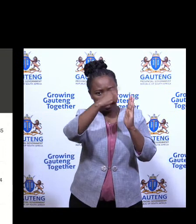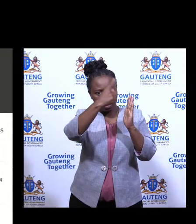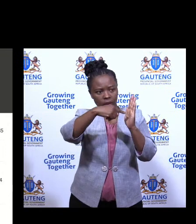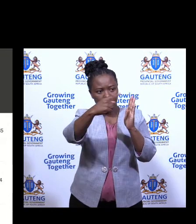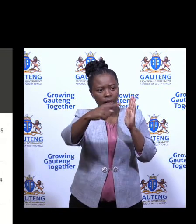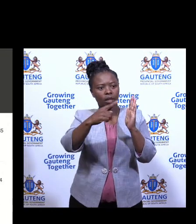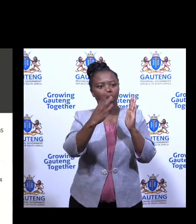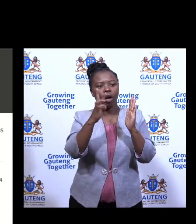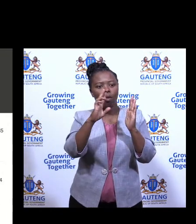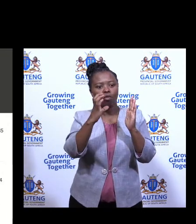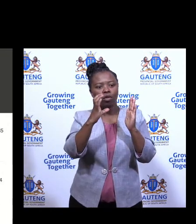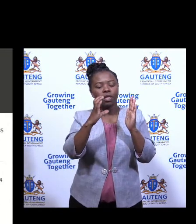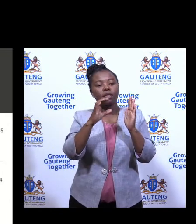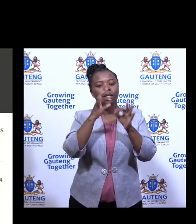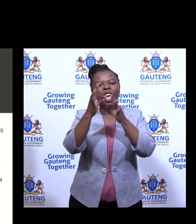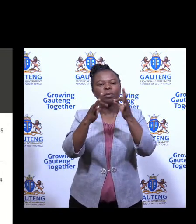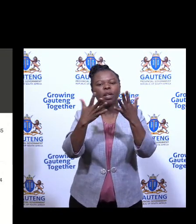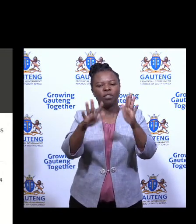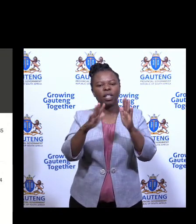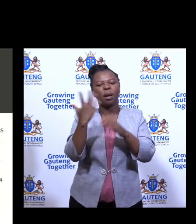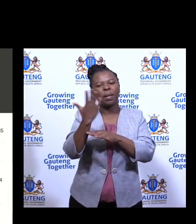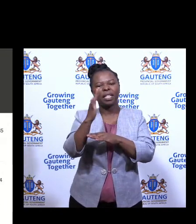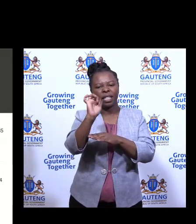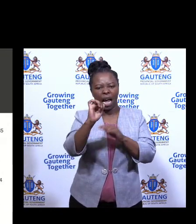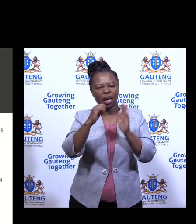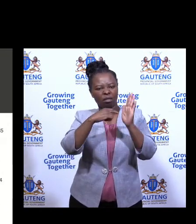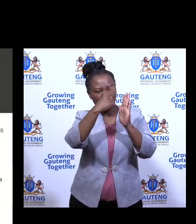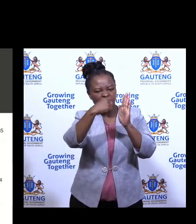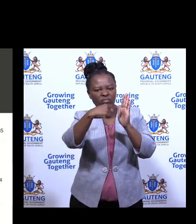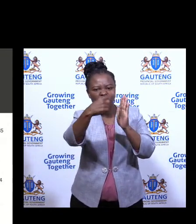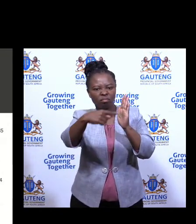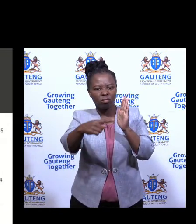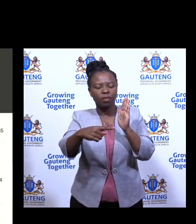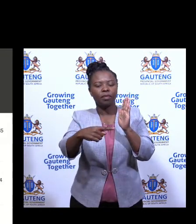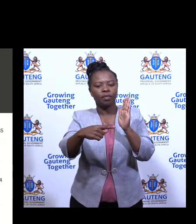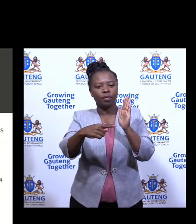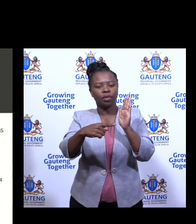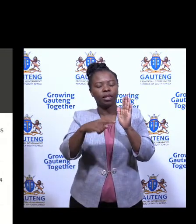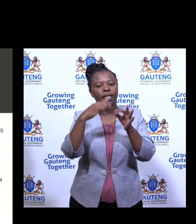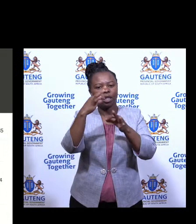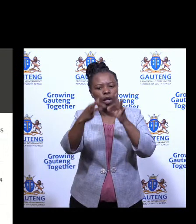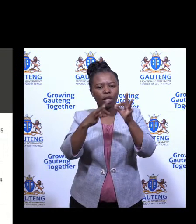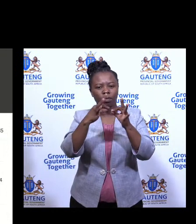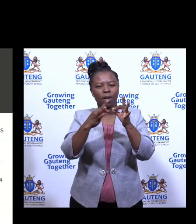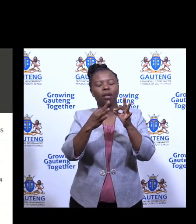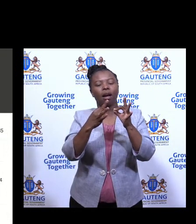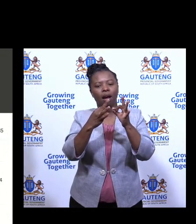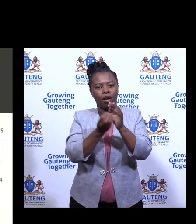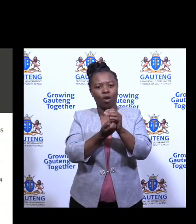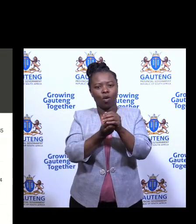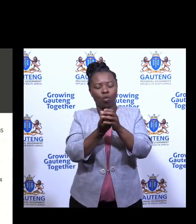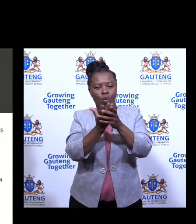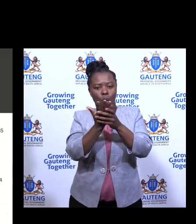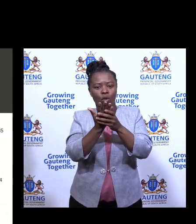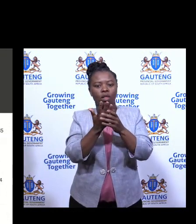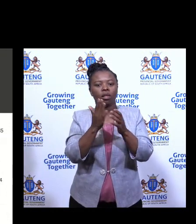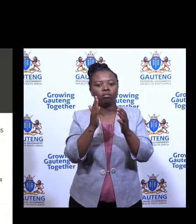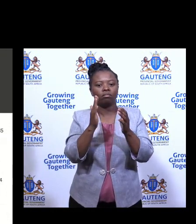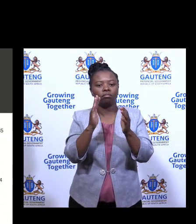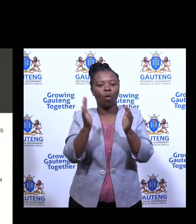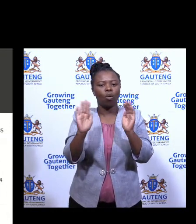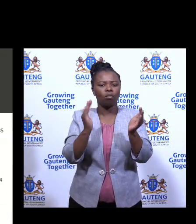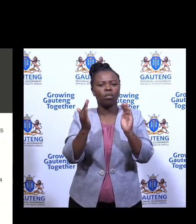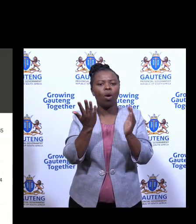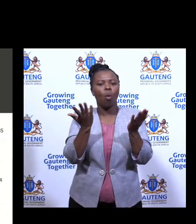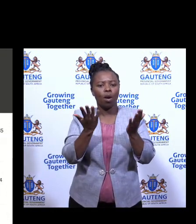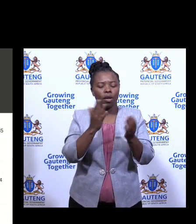showed in his, Prof. Malata showed in his previous presentation as well. So showing that exponential growth that we saw over June and July.